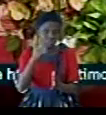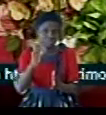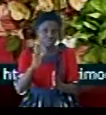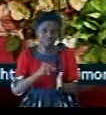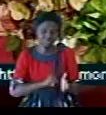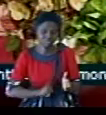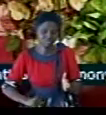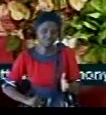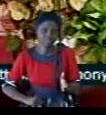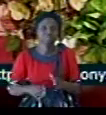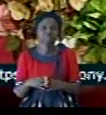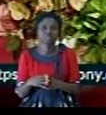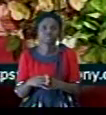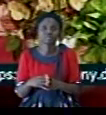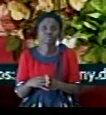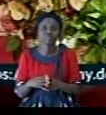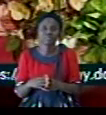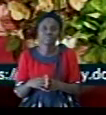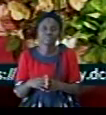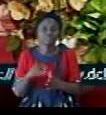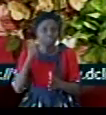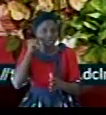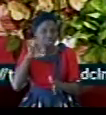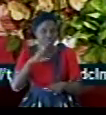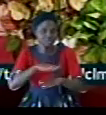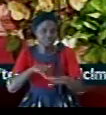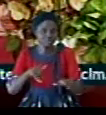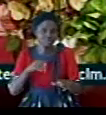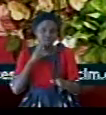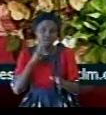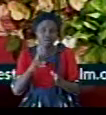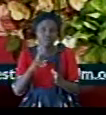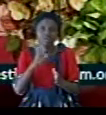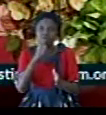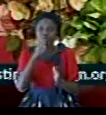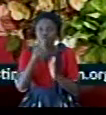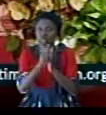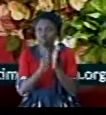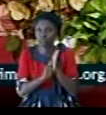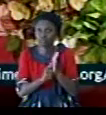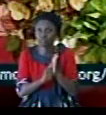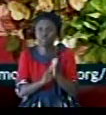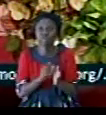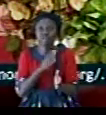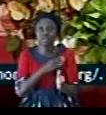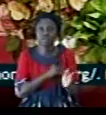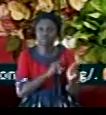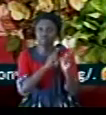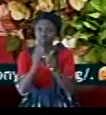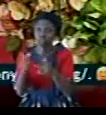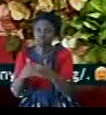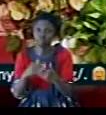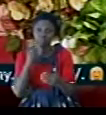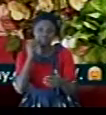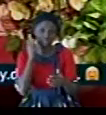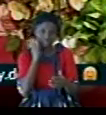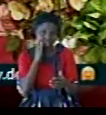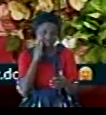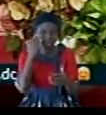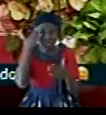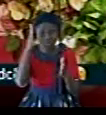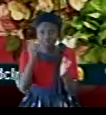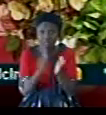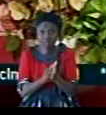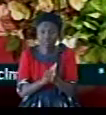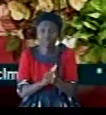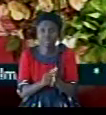said no. So now called my mother-in-law. She now said she'll come home. Now came home. So I didn't know that they were having this